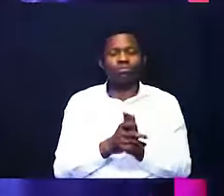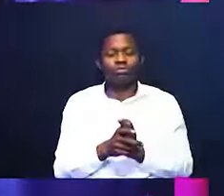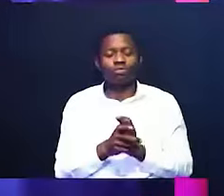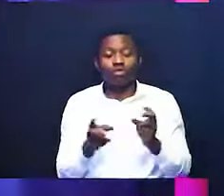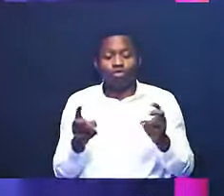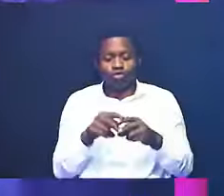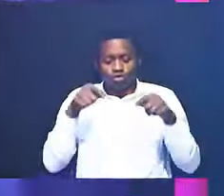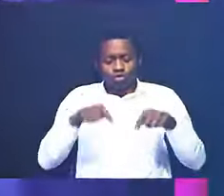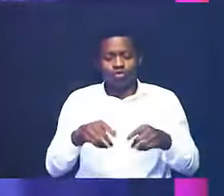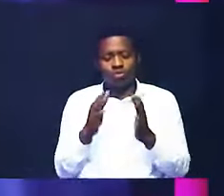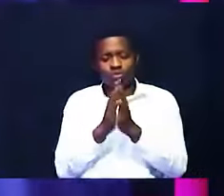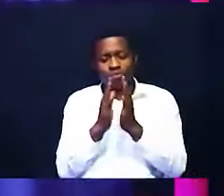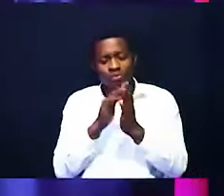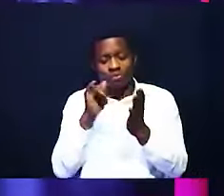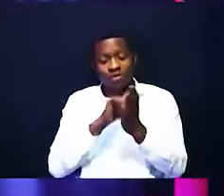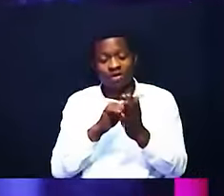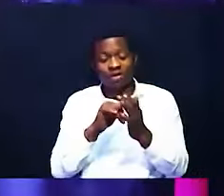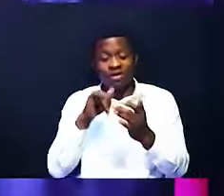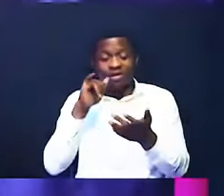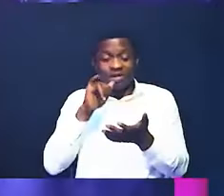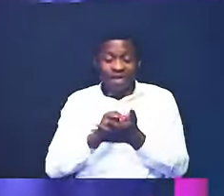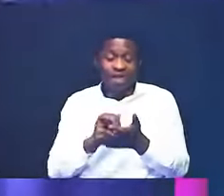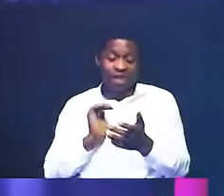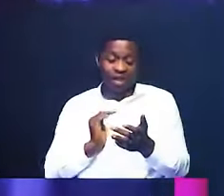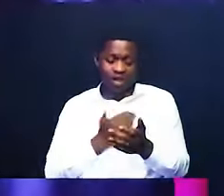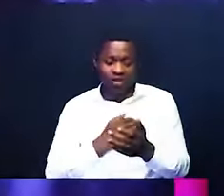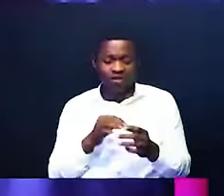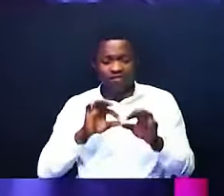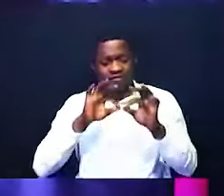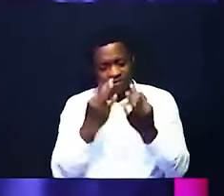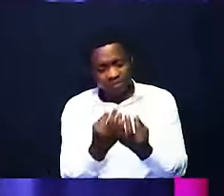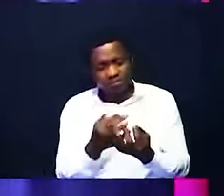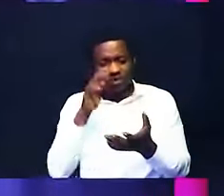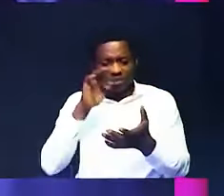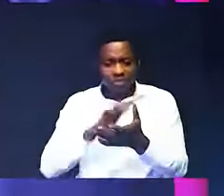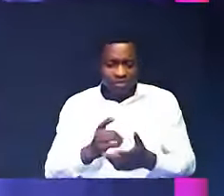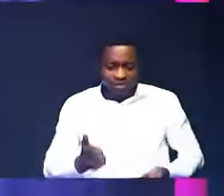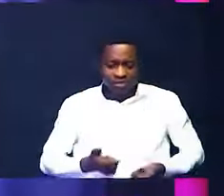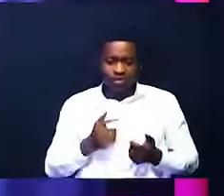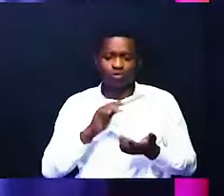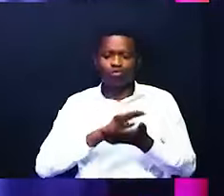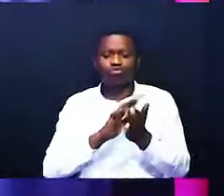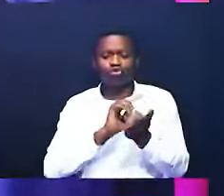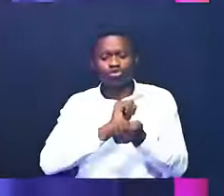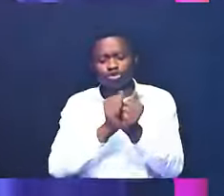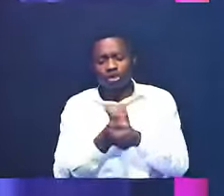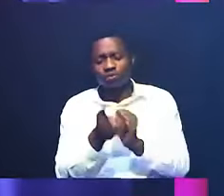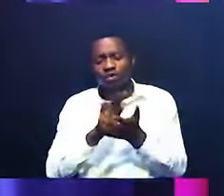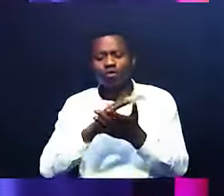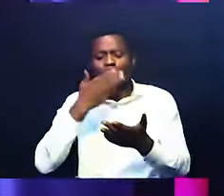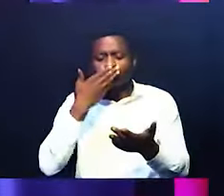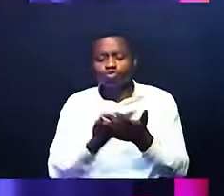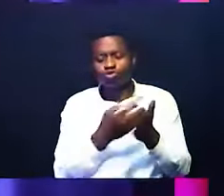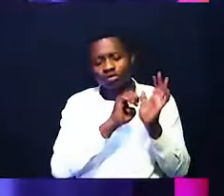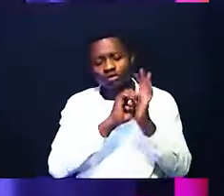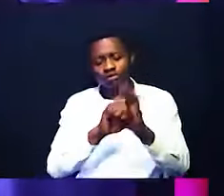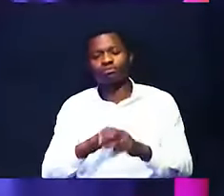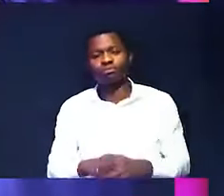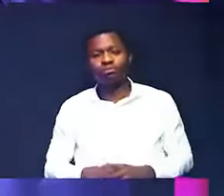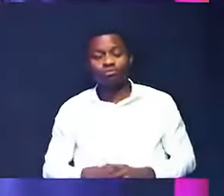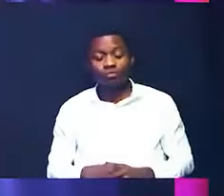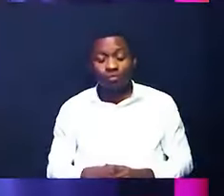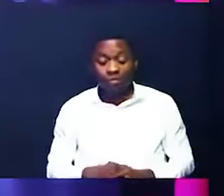will be exemplary. Se ye busuan ene aware an sheye ebeyan hweso pa. Now we base our prayer on 1